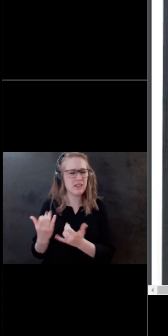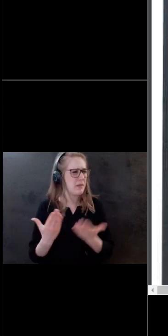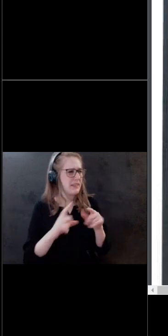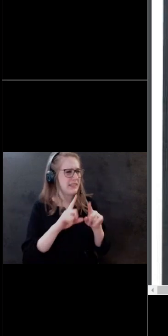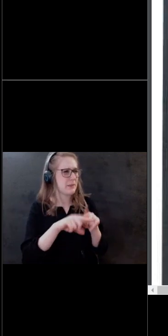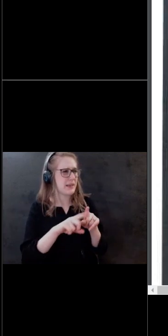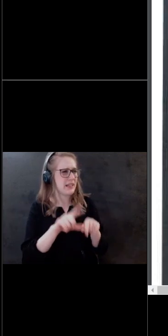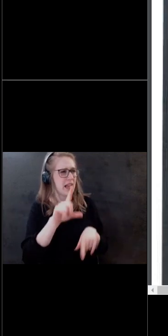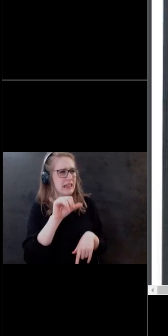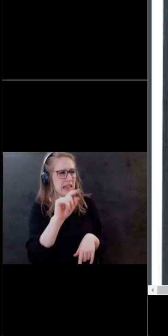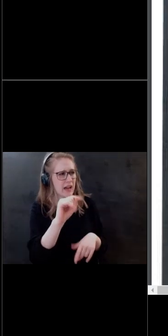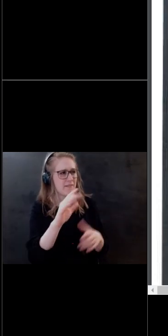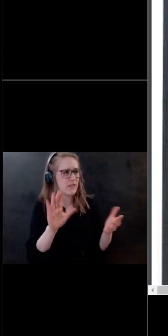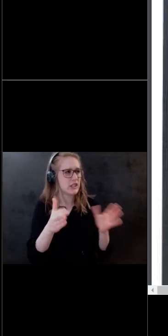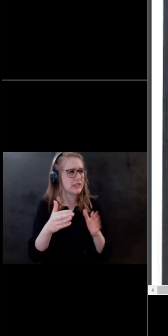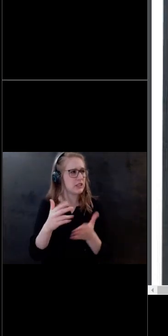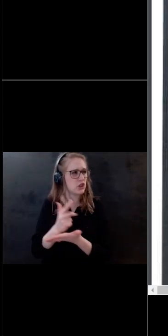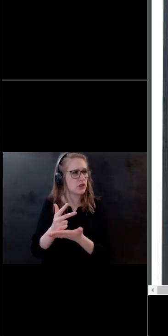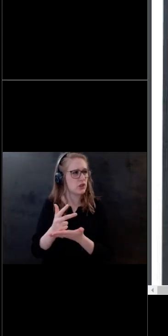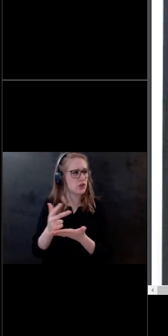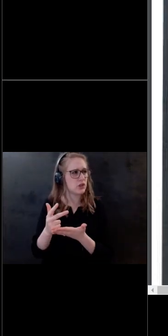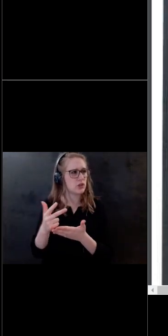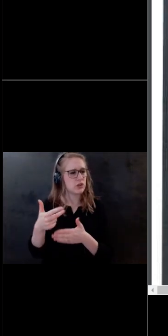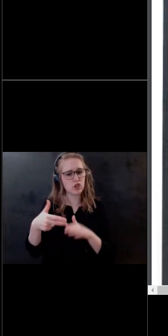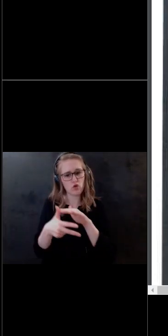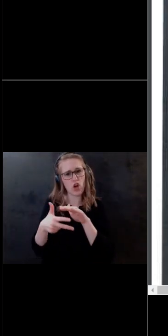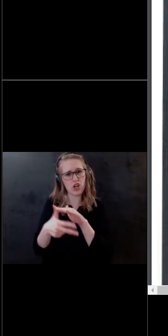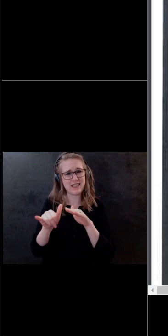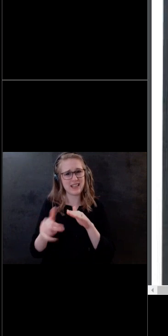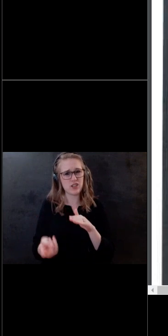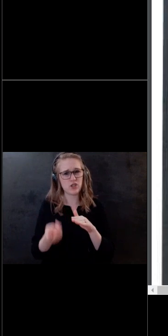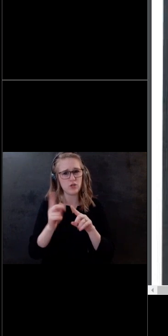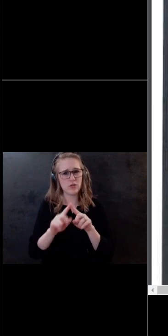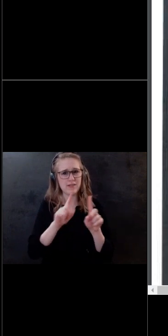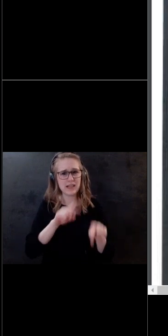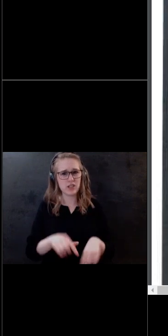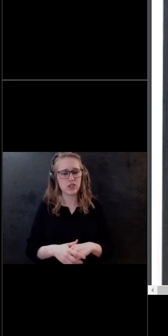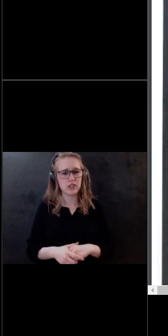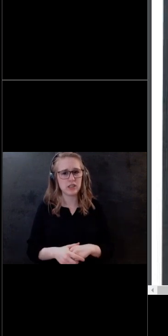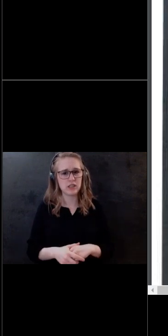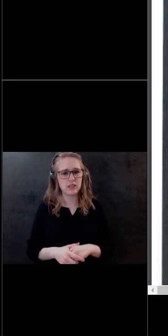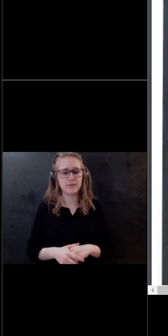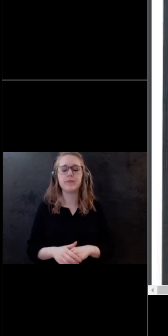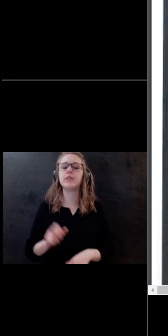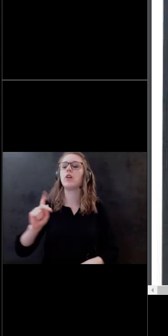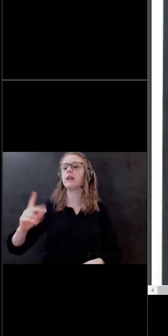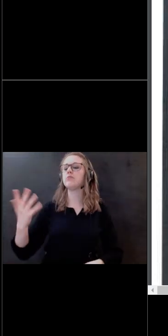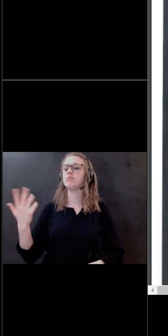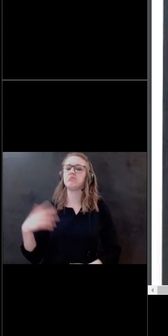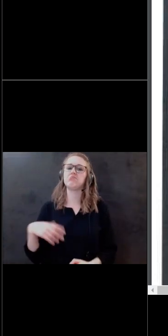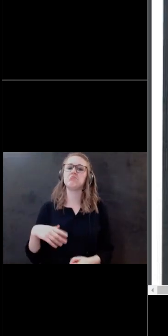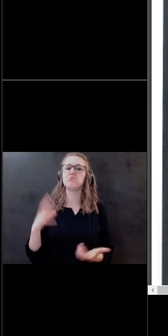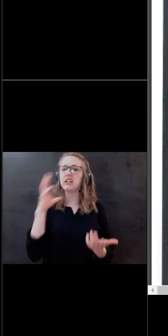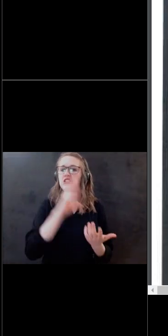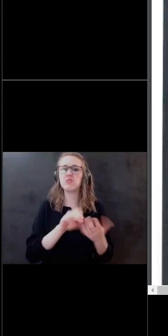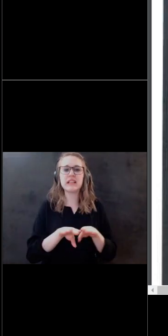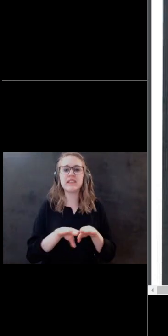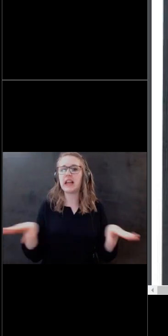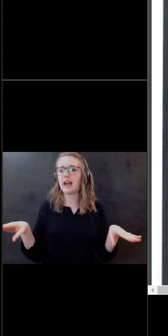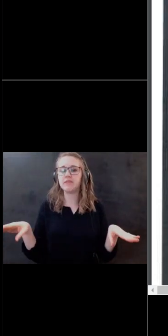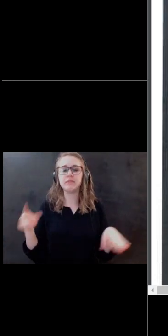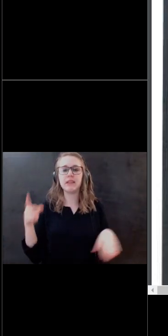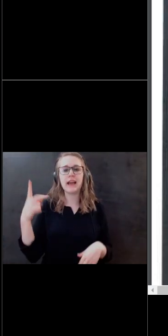a lot or a garage? I mean, that could be two different answers. So let's assume it was a flat area of